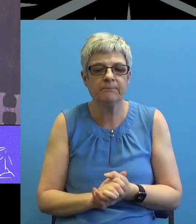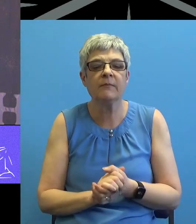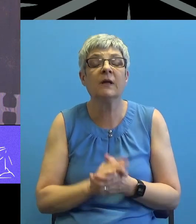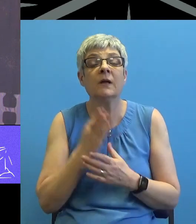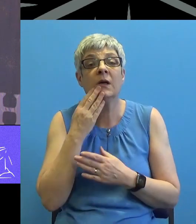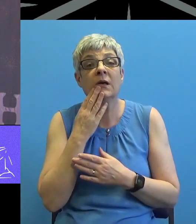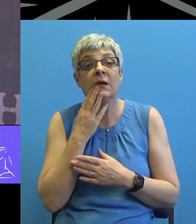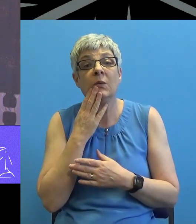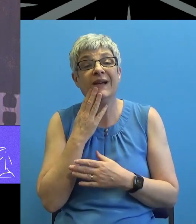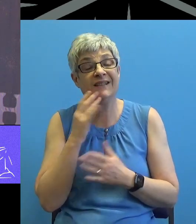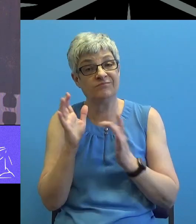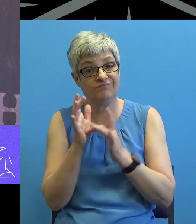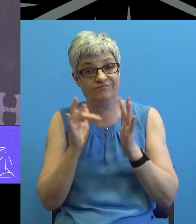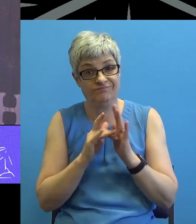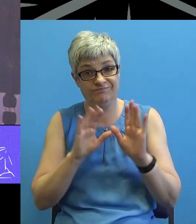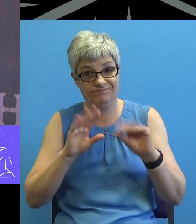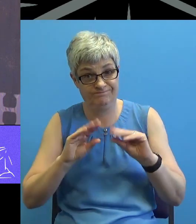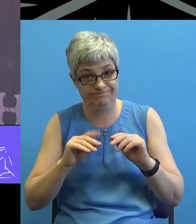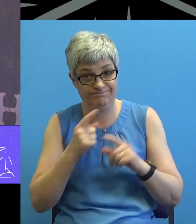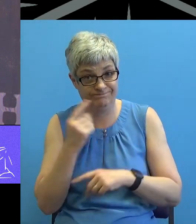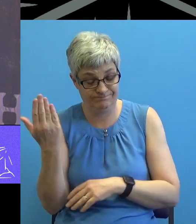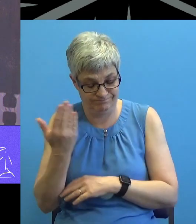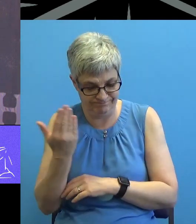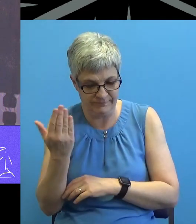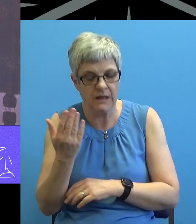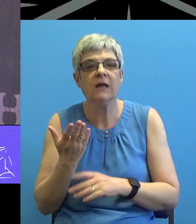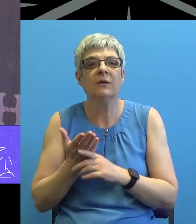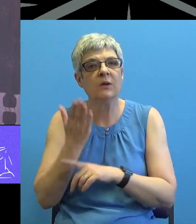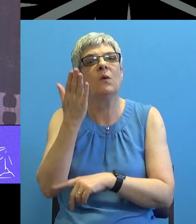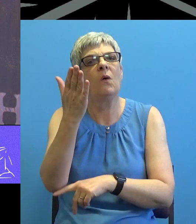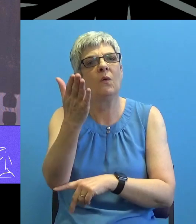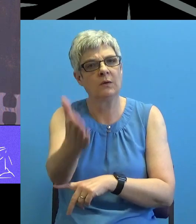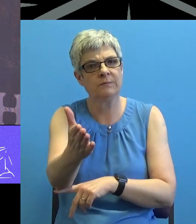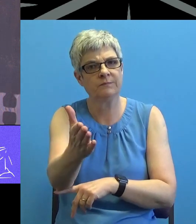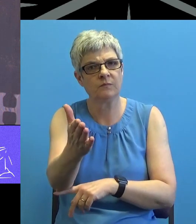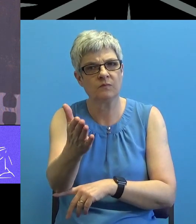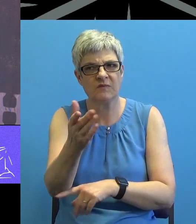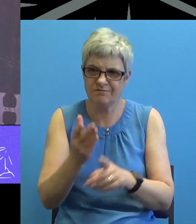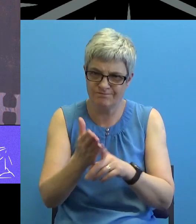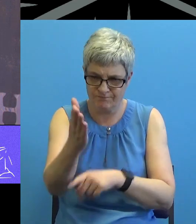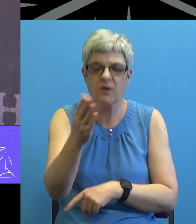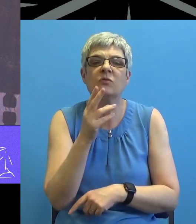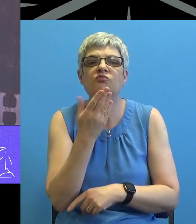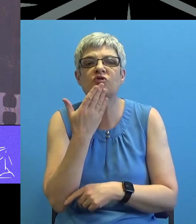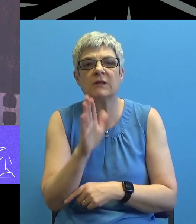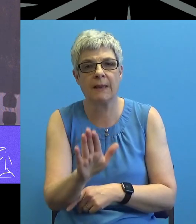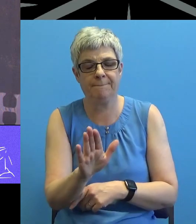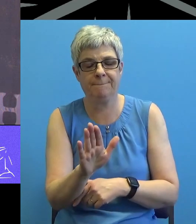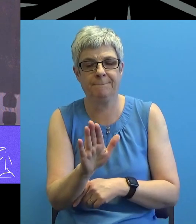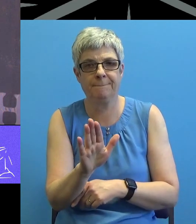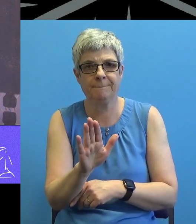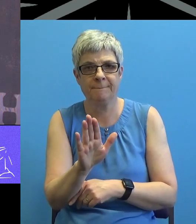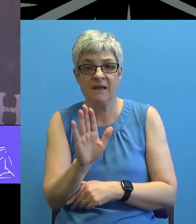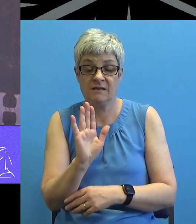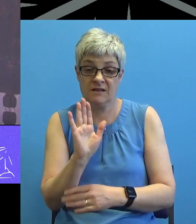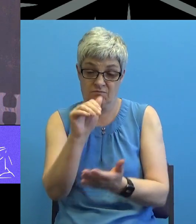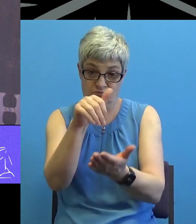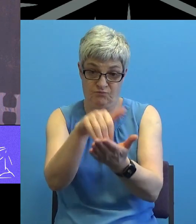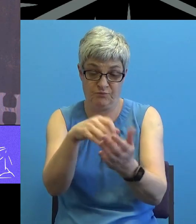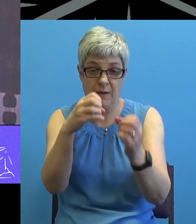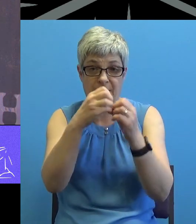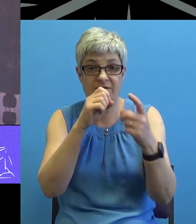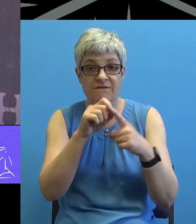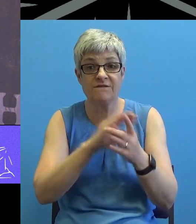After Jesus had said this, he went on ahead going up to Jerusalem. As he approached Bethphage